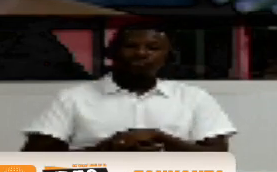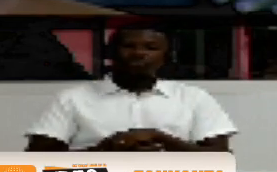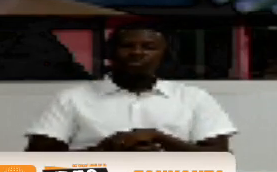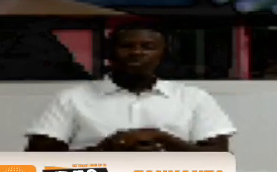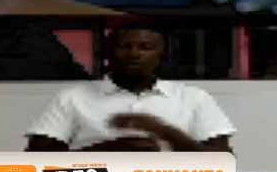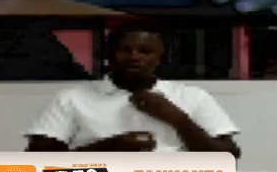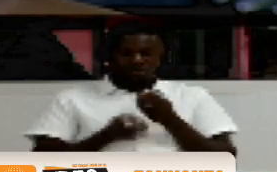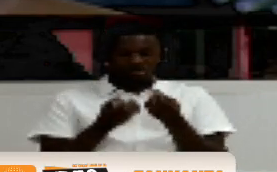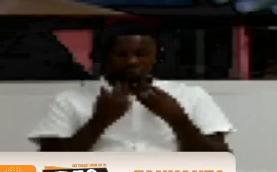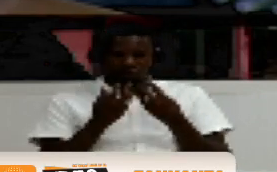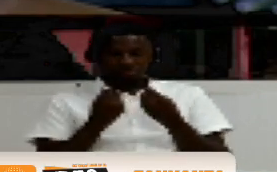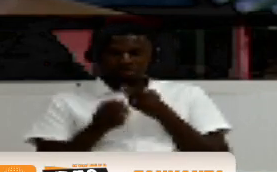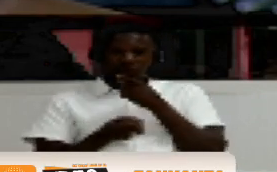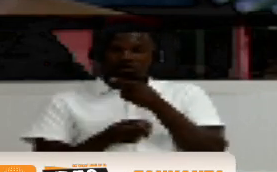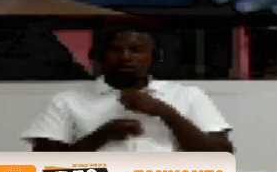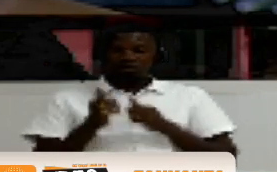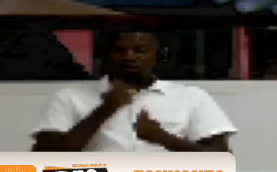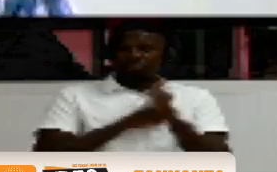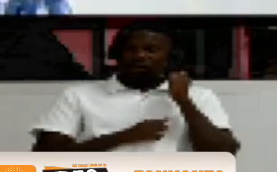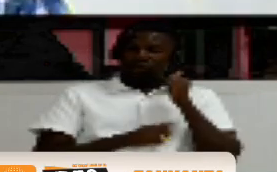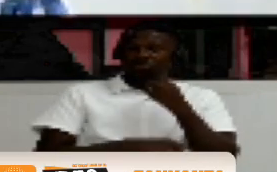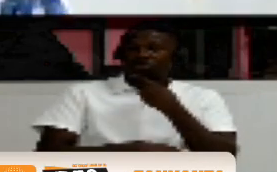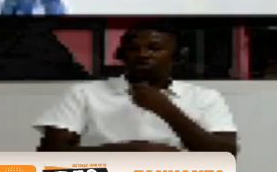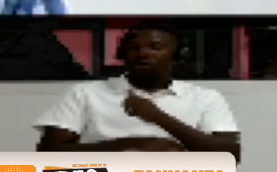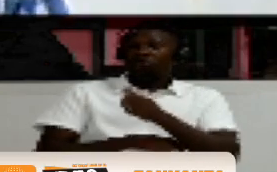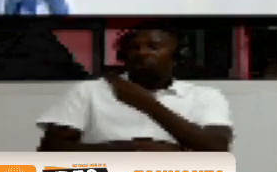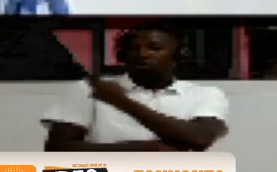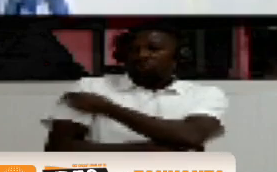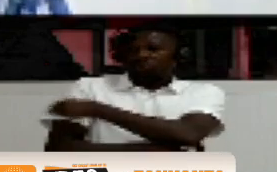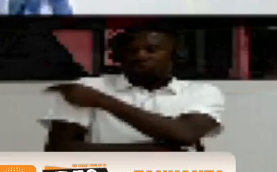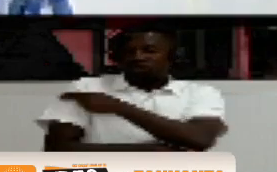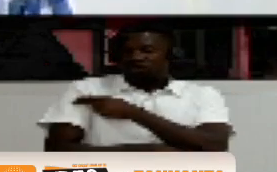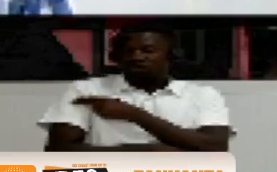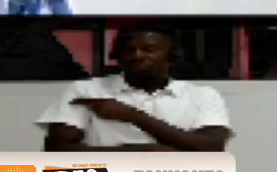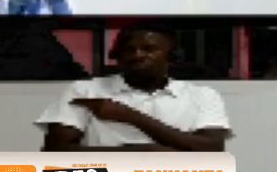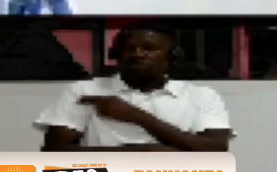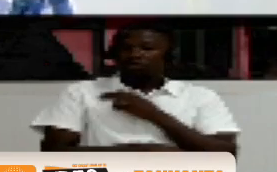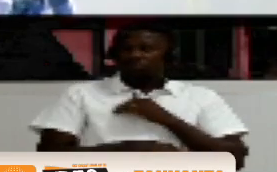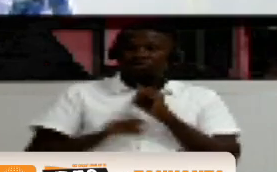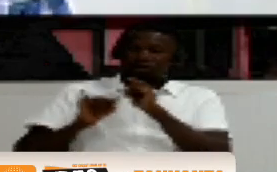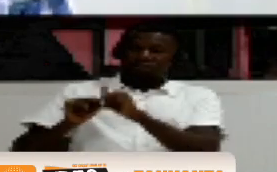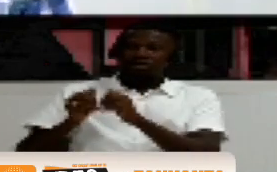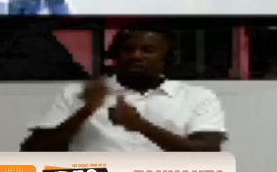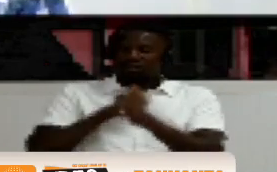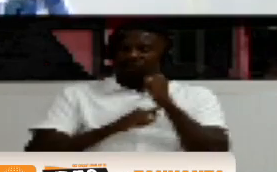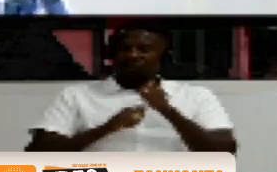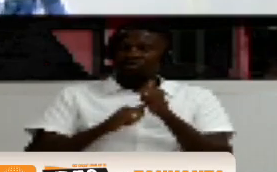I was told that you are going back to the hospital. We will be admitted again.